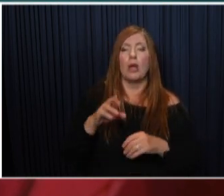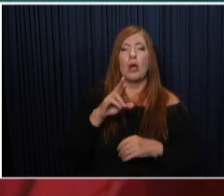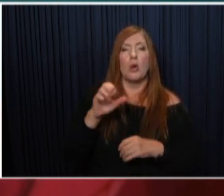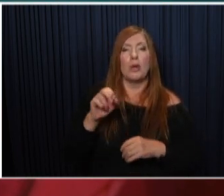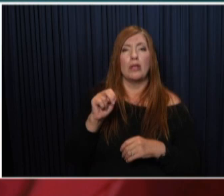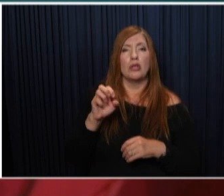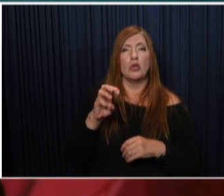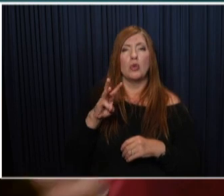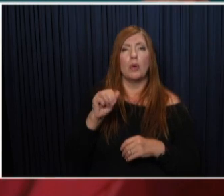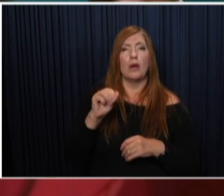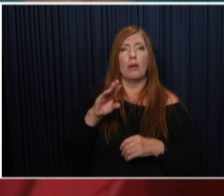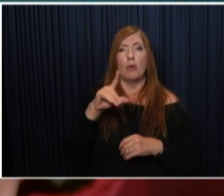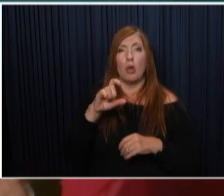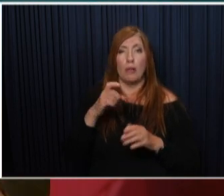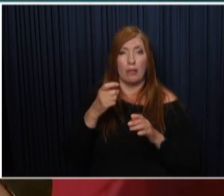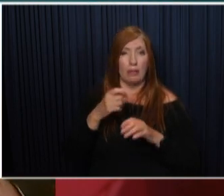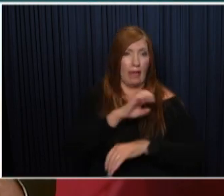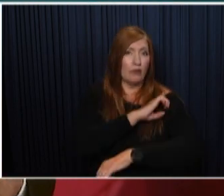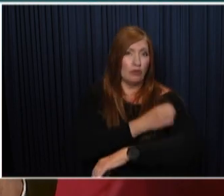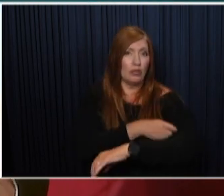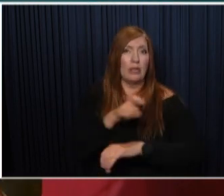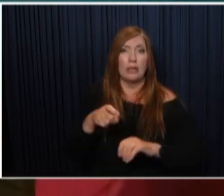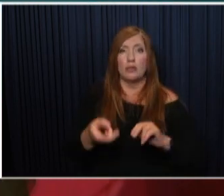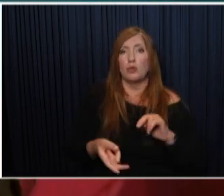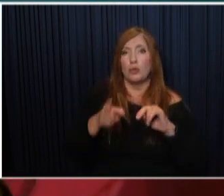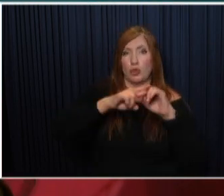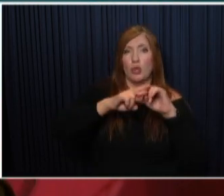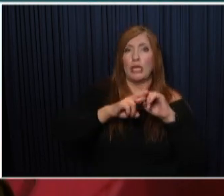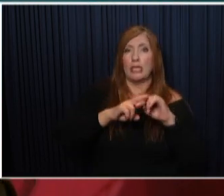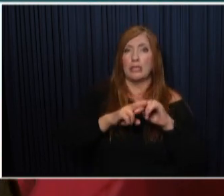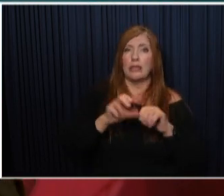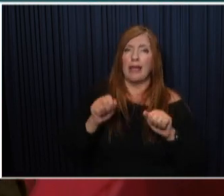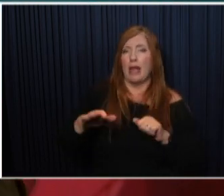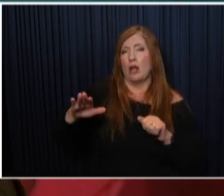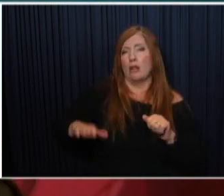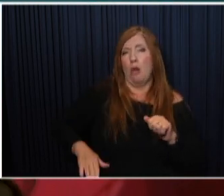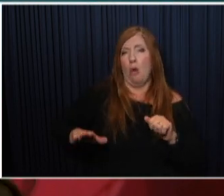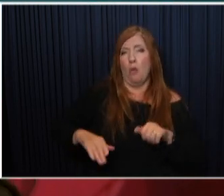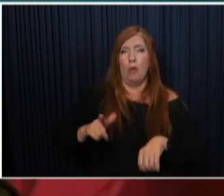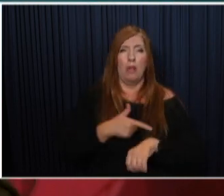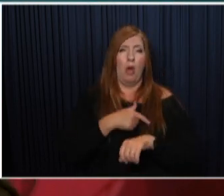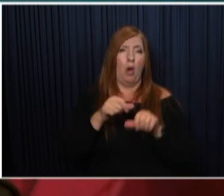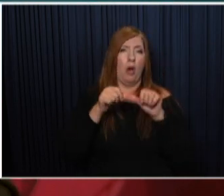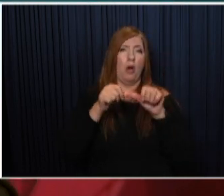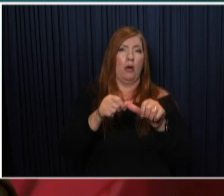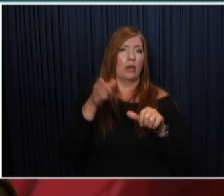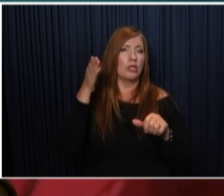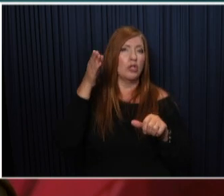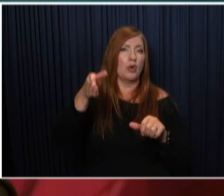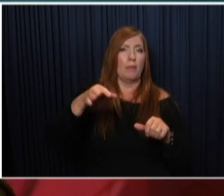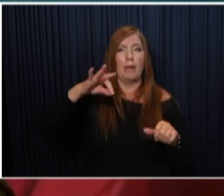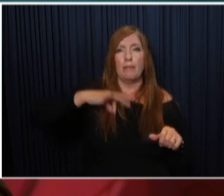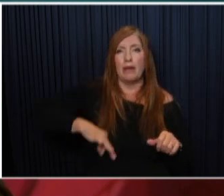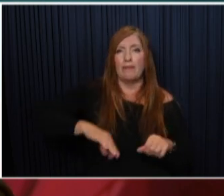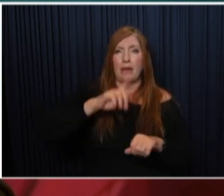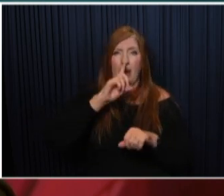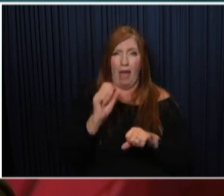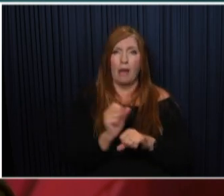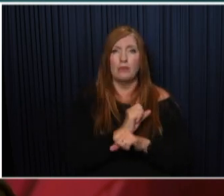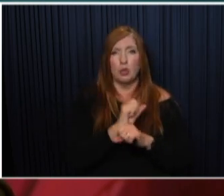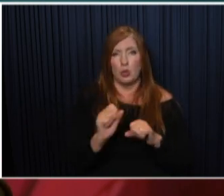to be increased so that would lower, that long-term benefit is